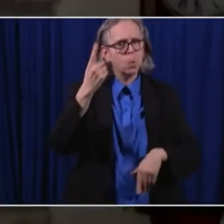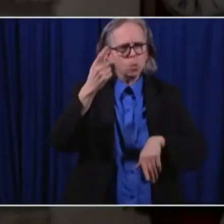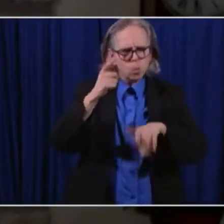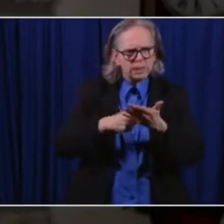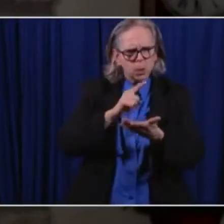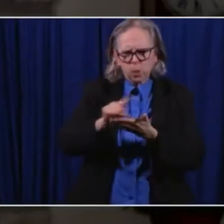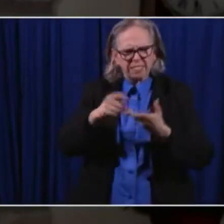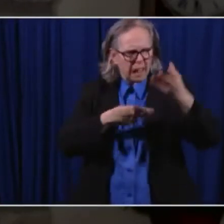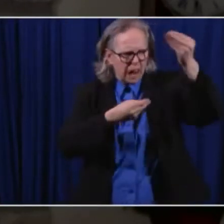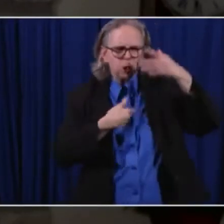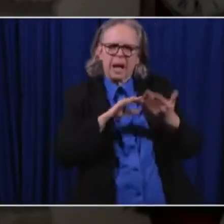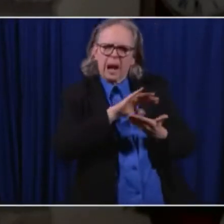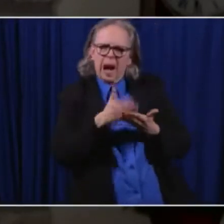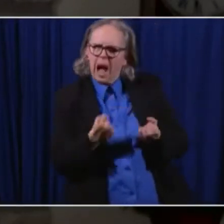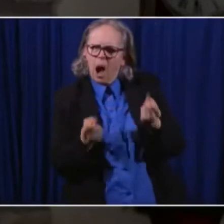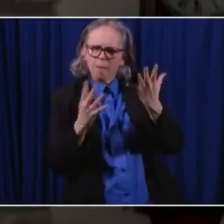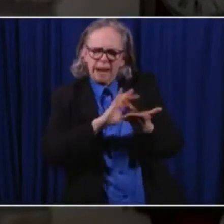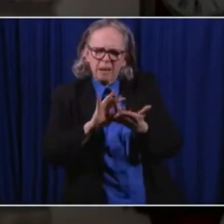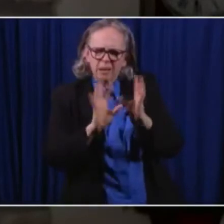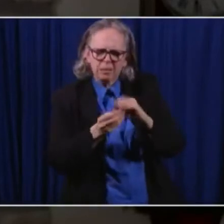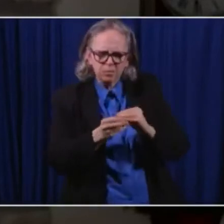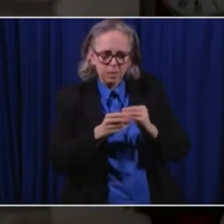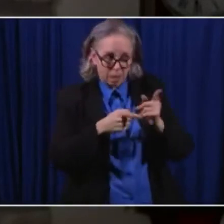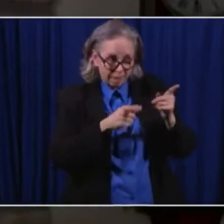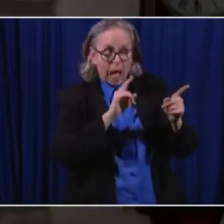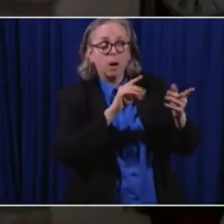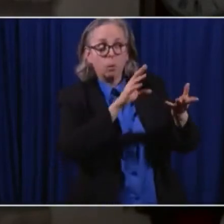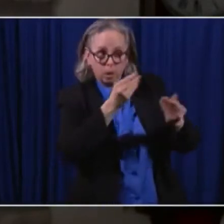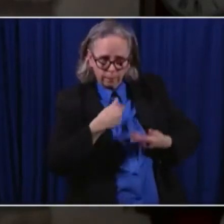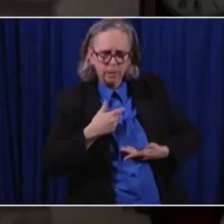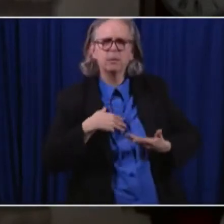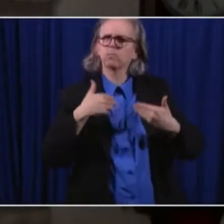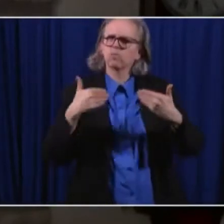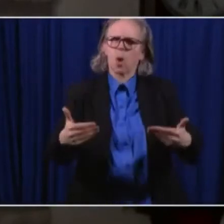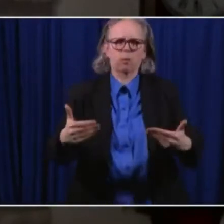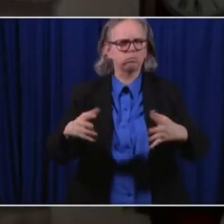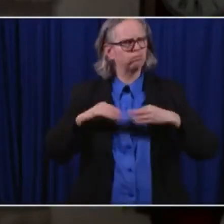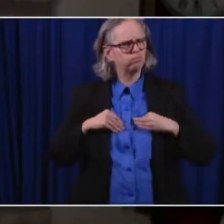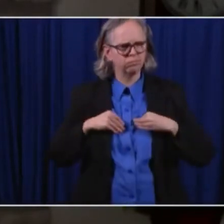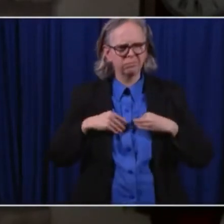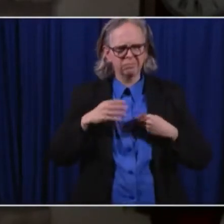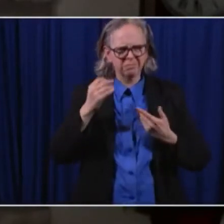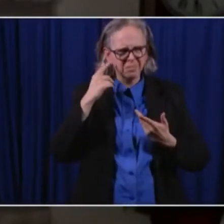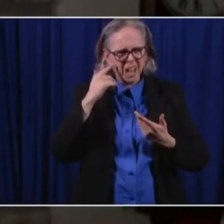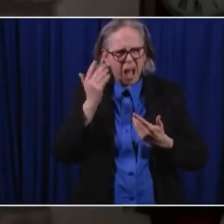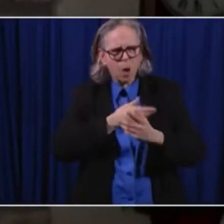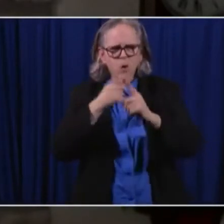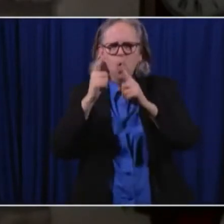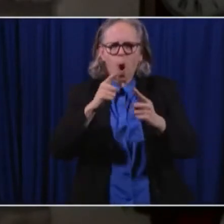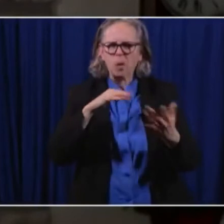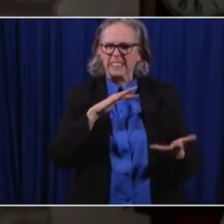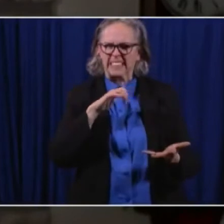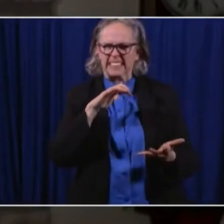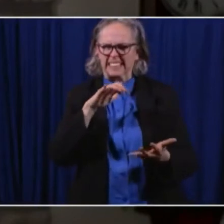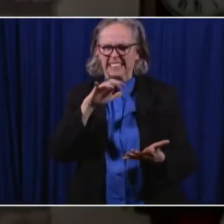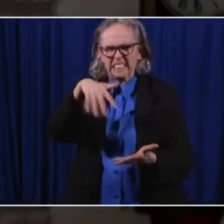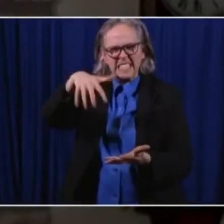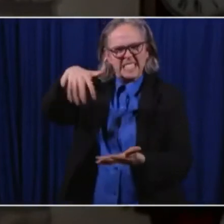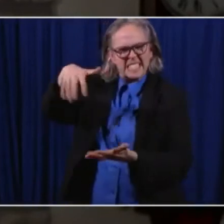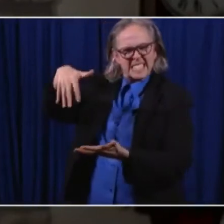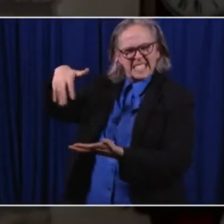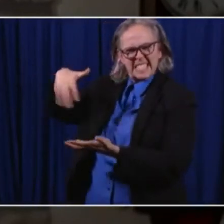order, and our goal will be to get as much in here as quickly as we can, and to get it into people's arms as quickly as we can.